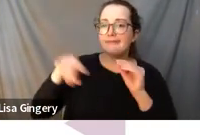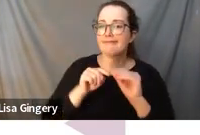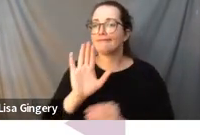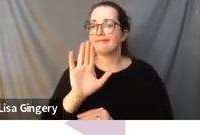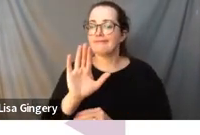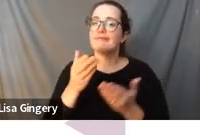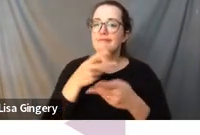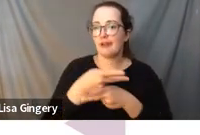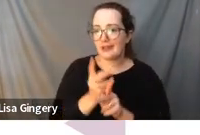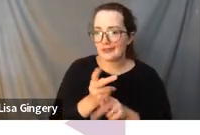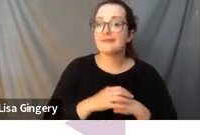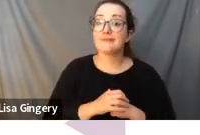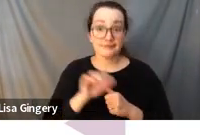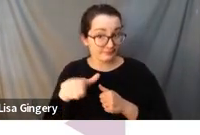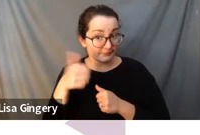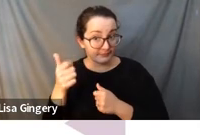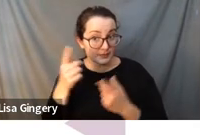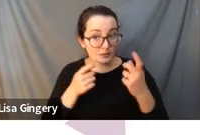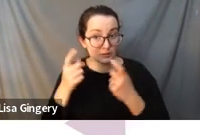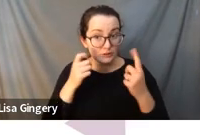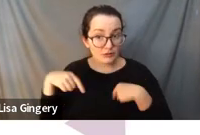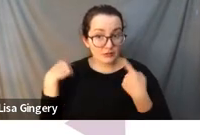Do we have any questions so far?